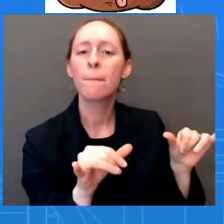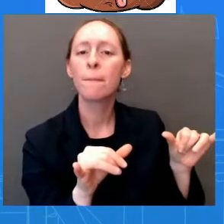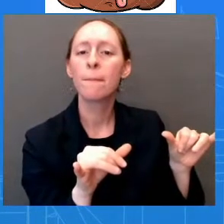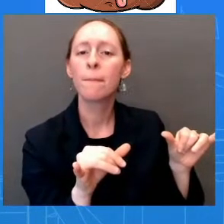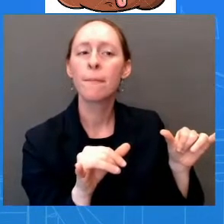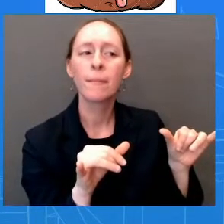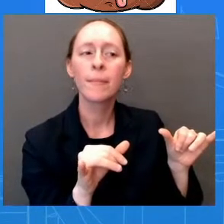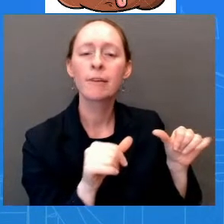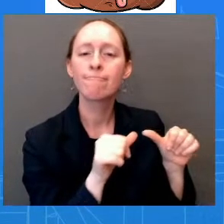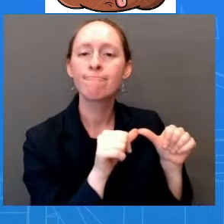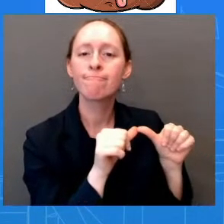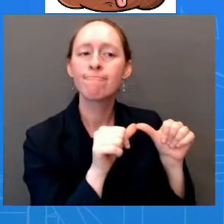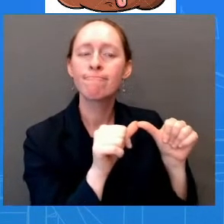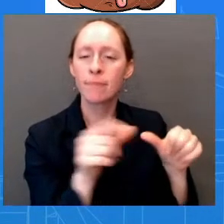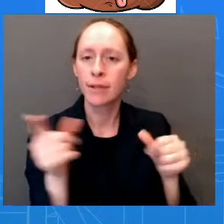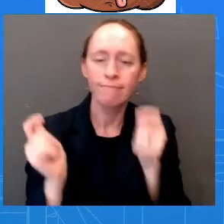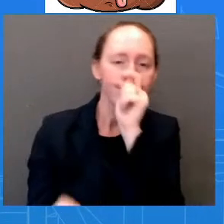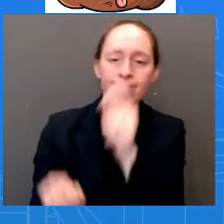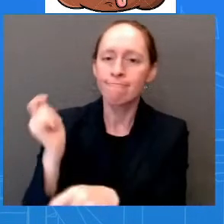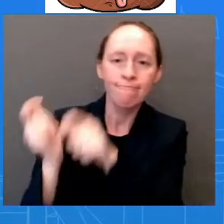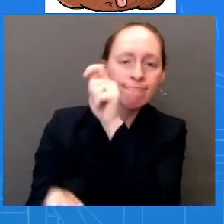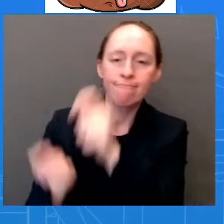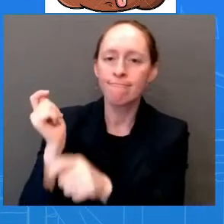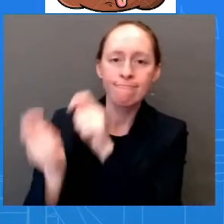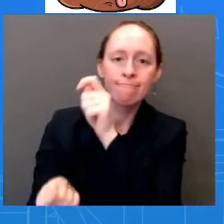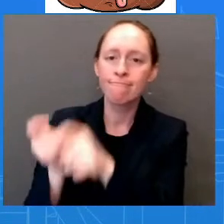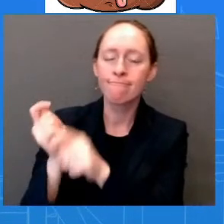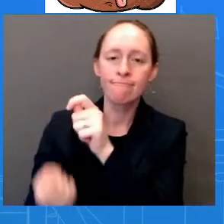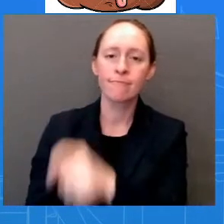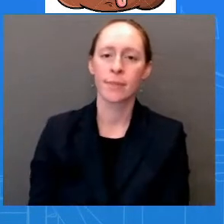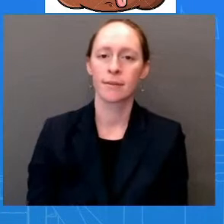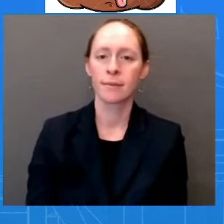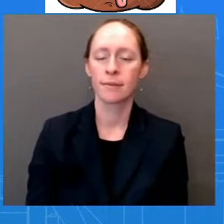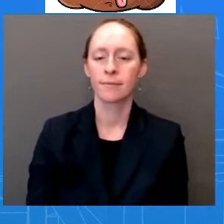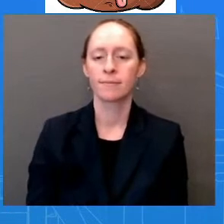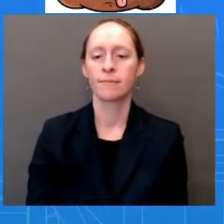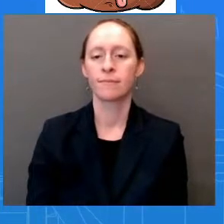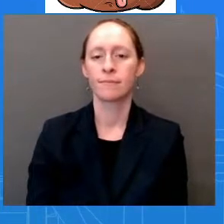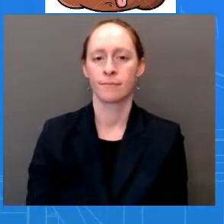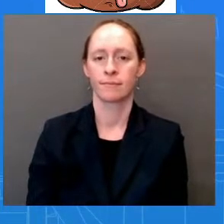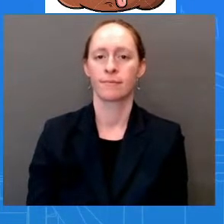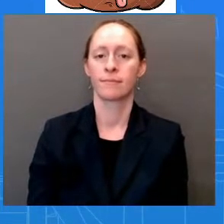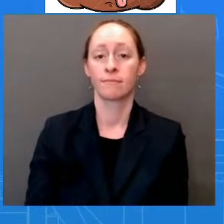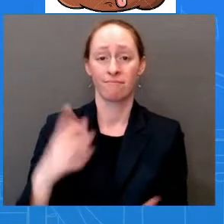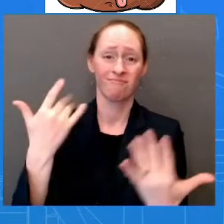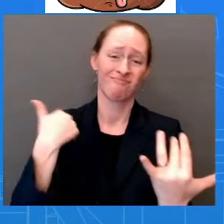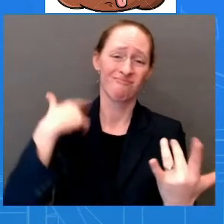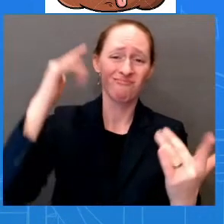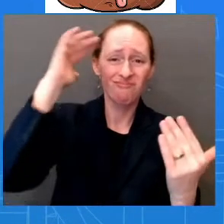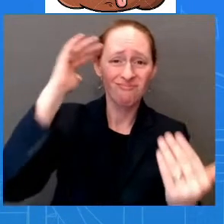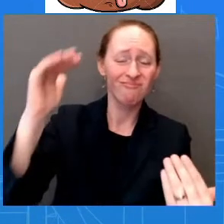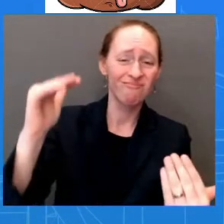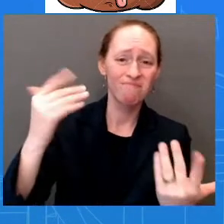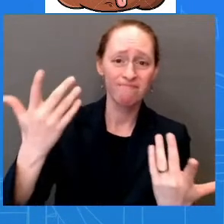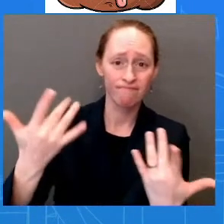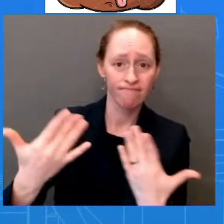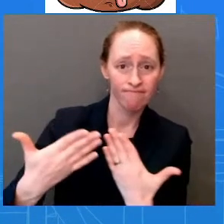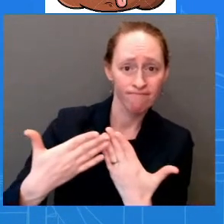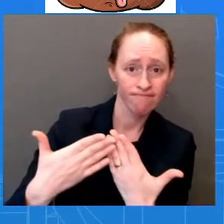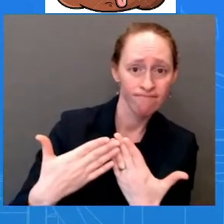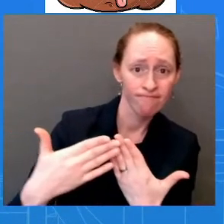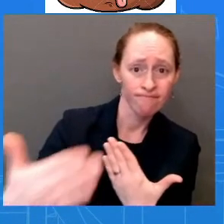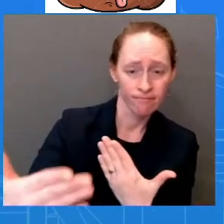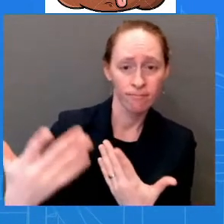I hope it's sooner, we're going to equilibrate to a low level when there's enough background cross protection